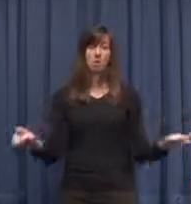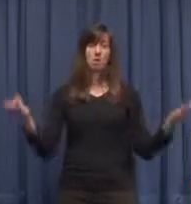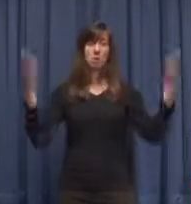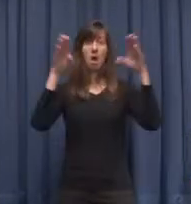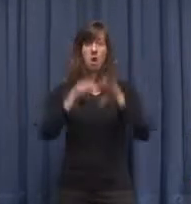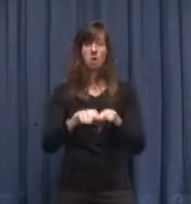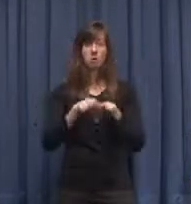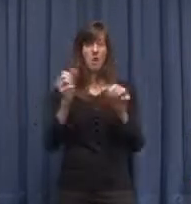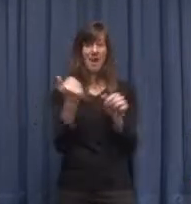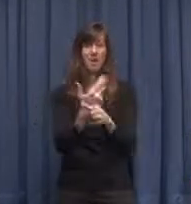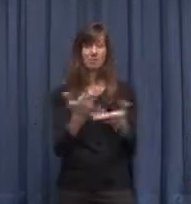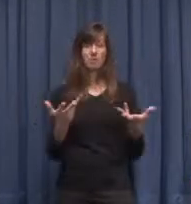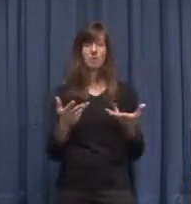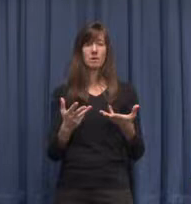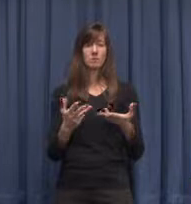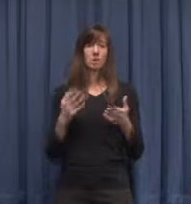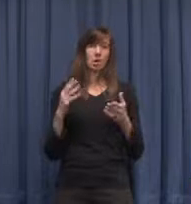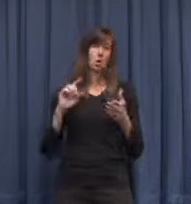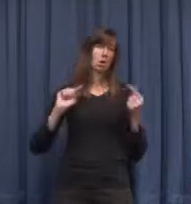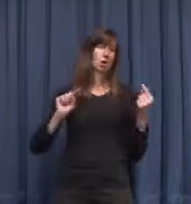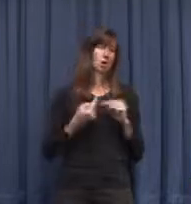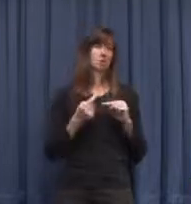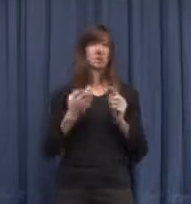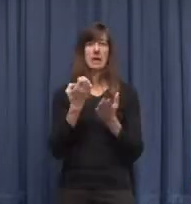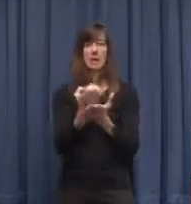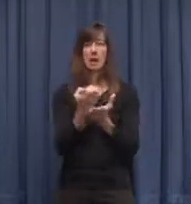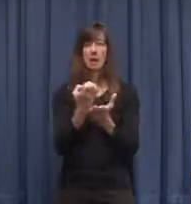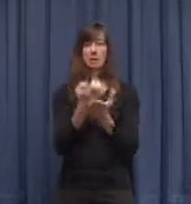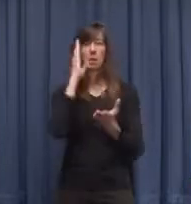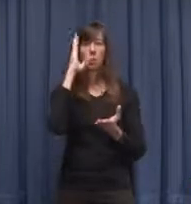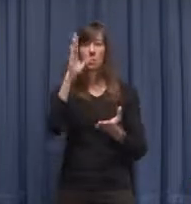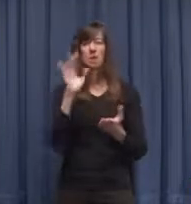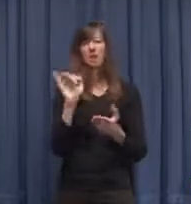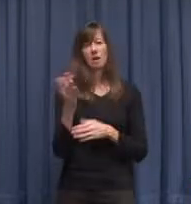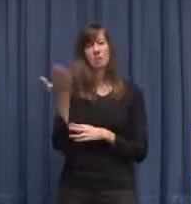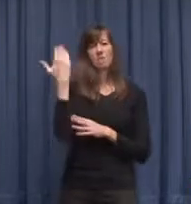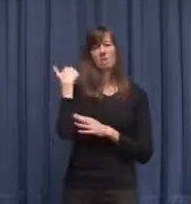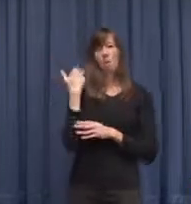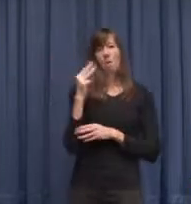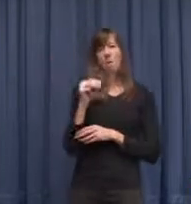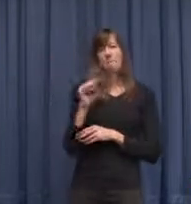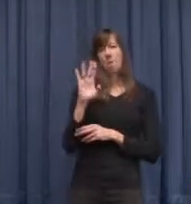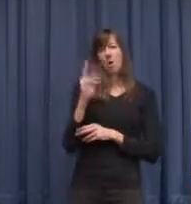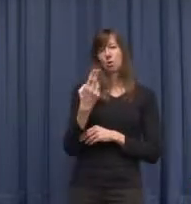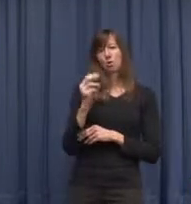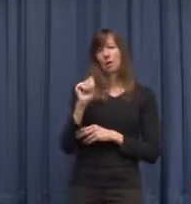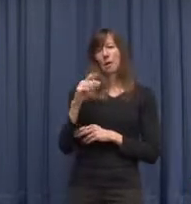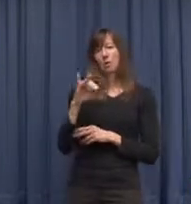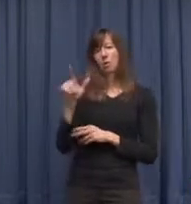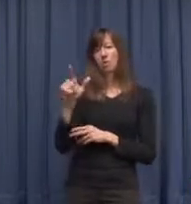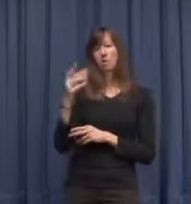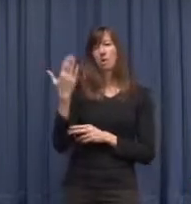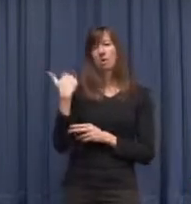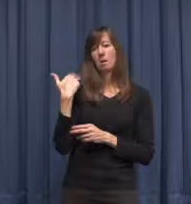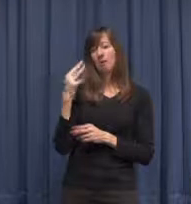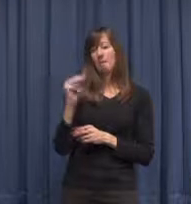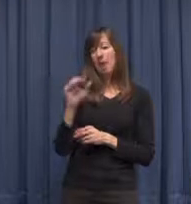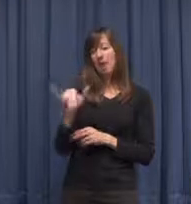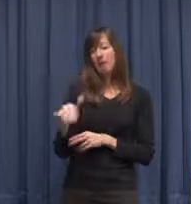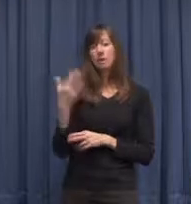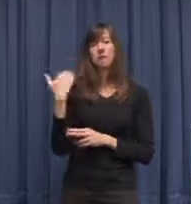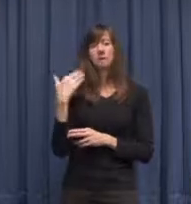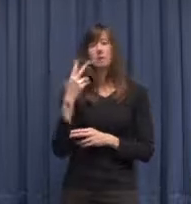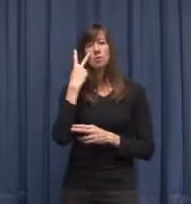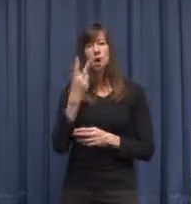our economy as much as we saw in the beginning, but still keep COVID in check. So there's yellow, orange, and